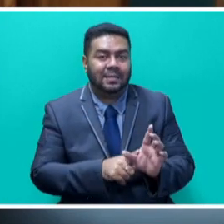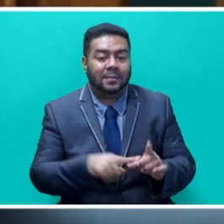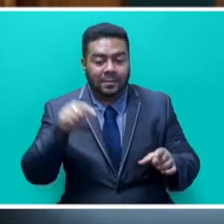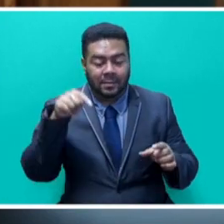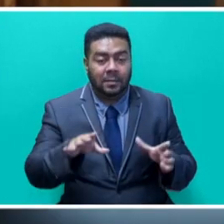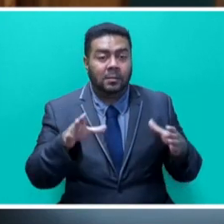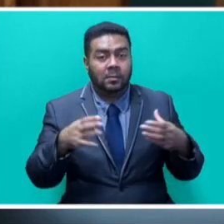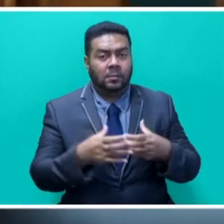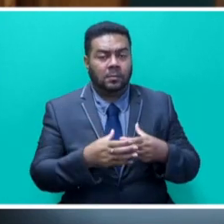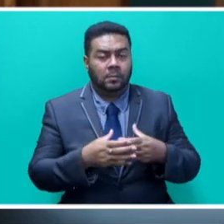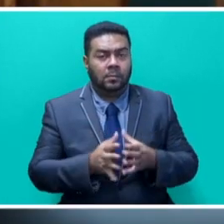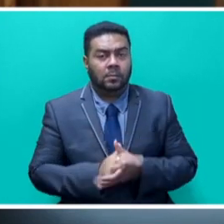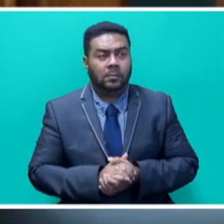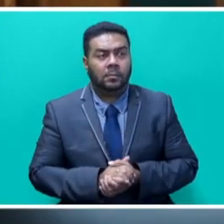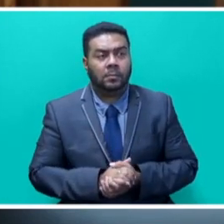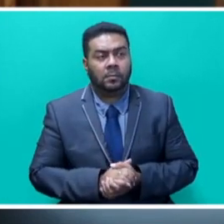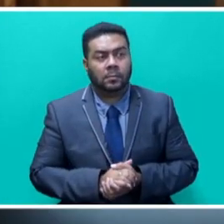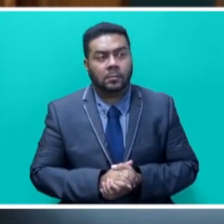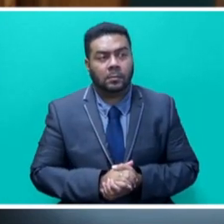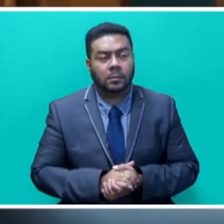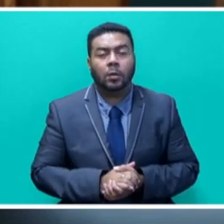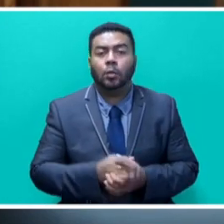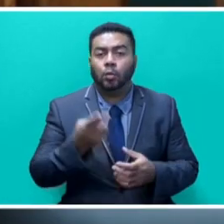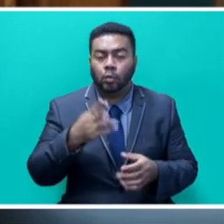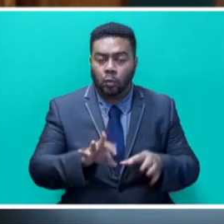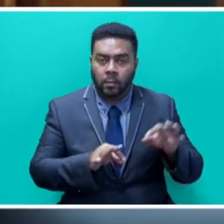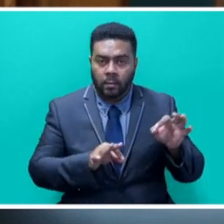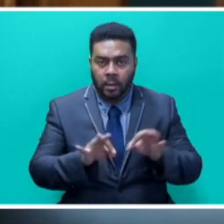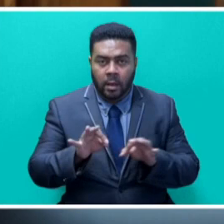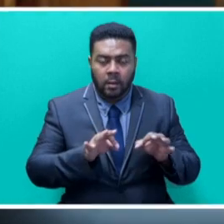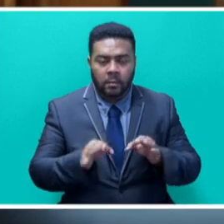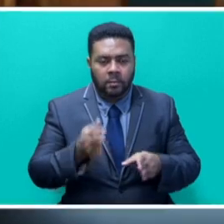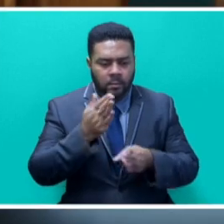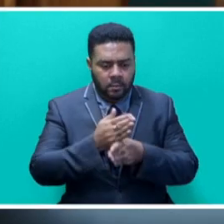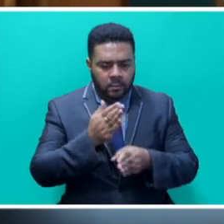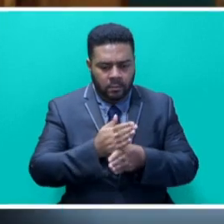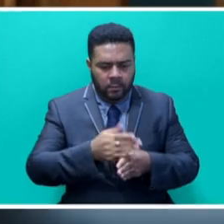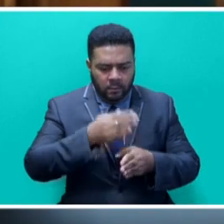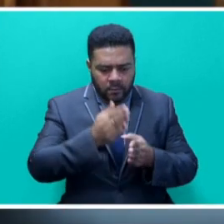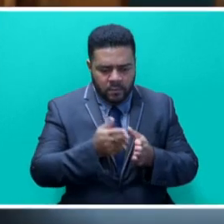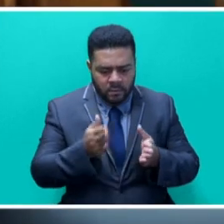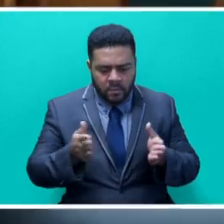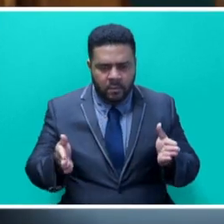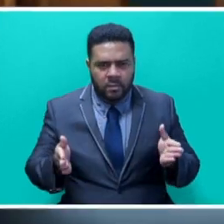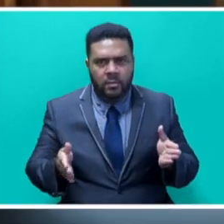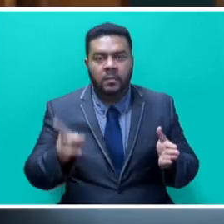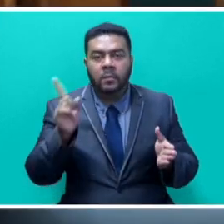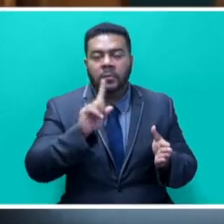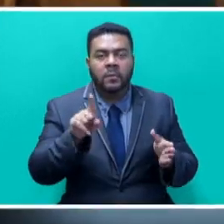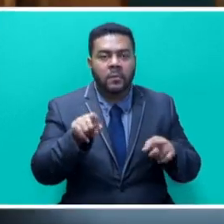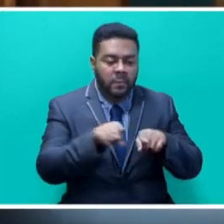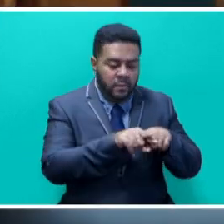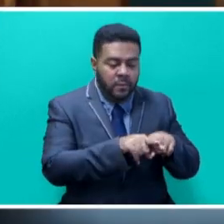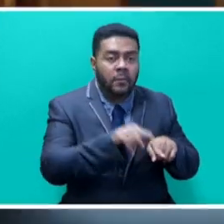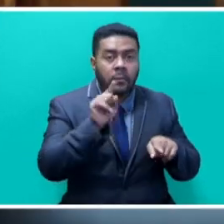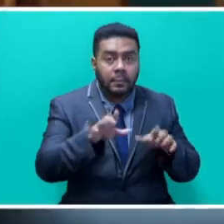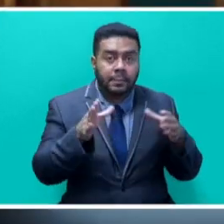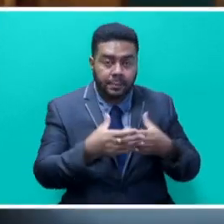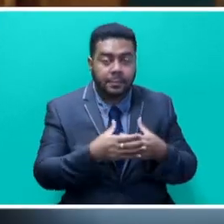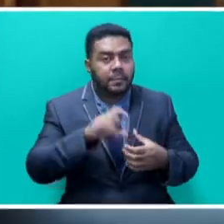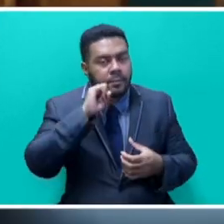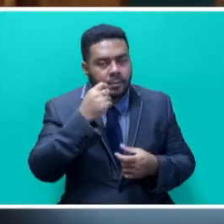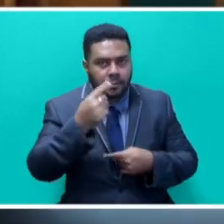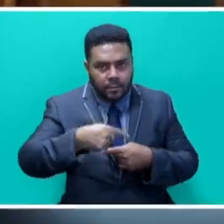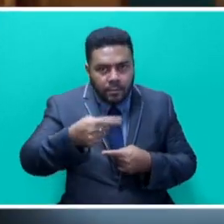of certainty that it needs to plan and operate efficiently. What this means is that the group will continue to support